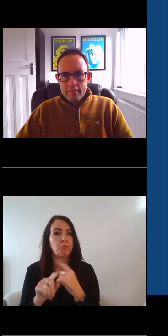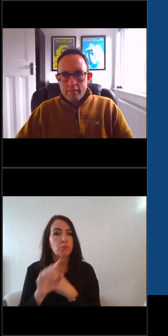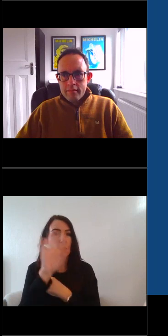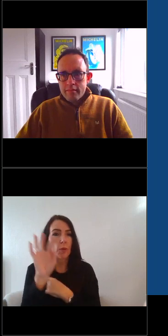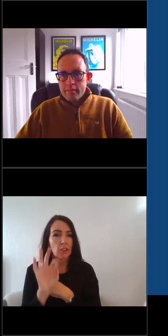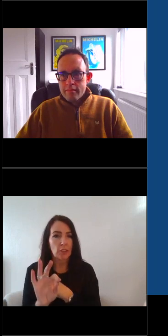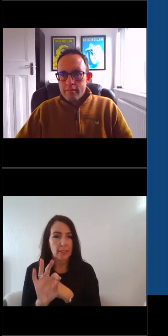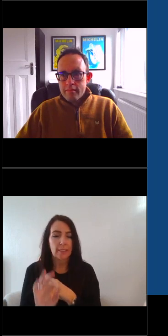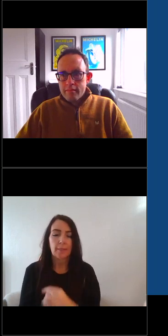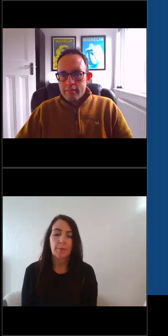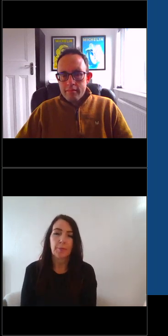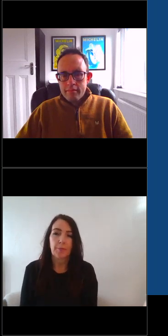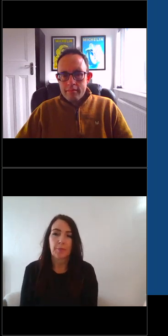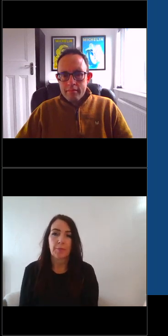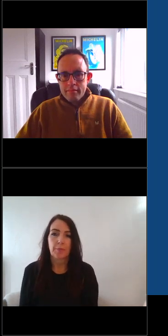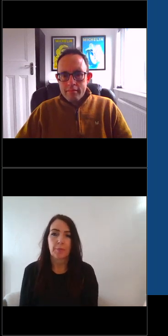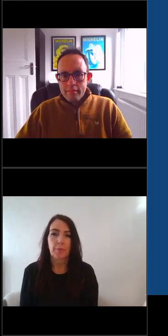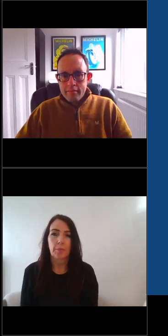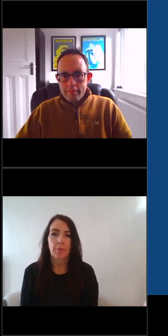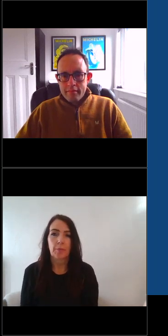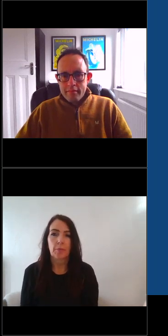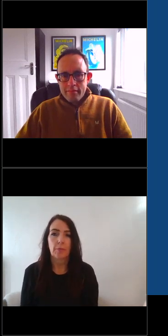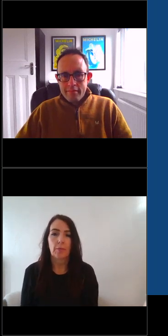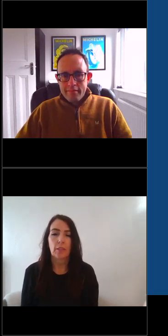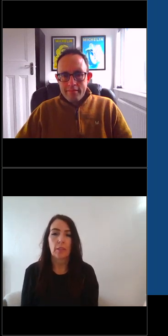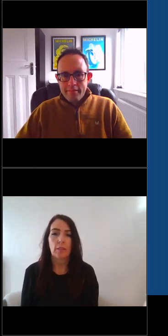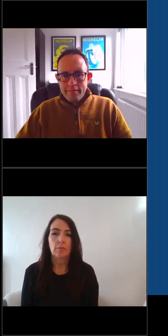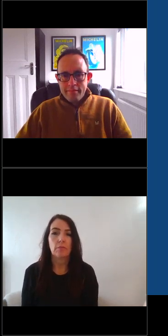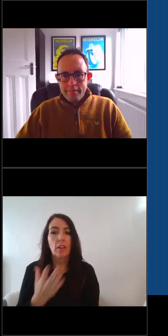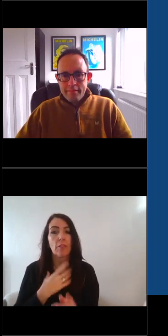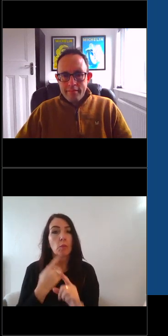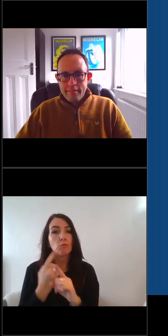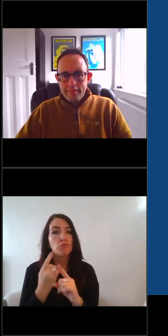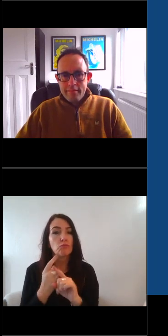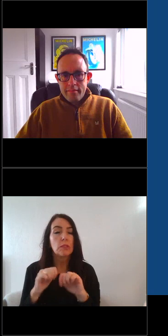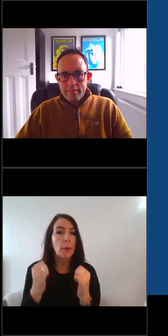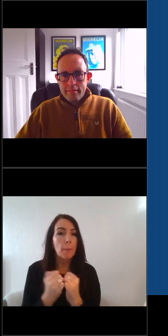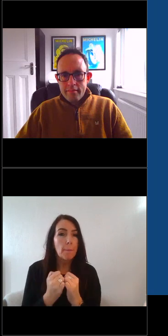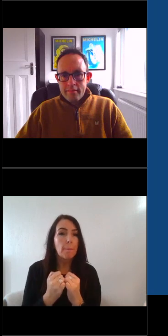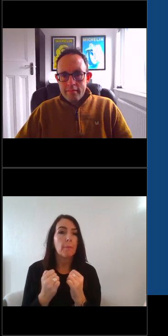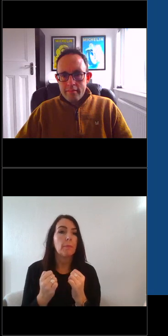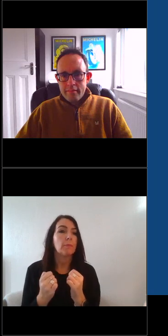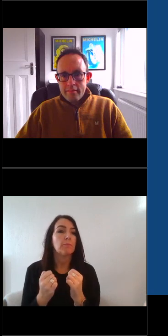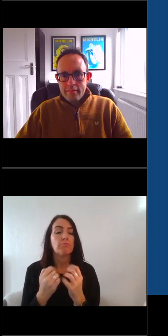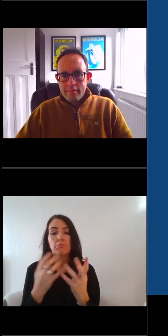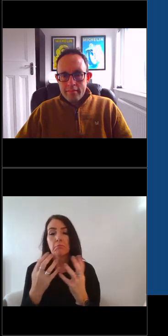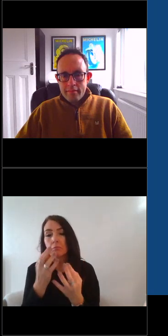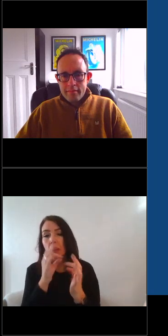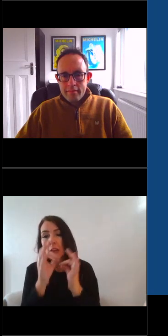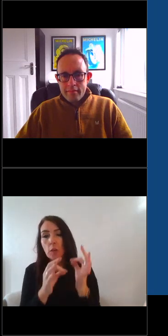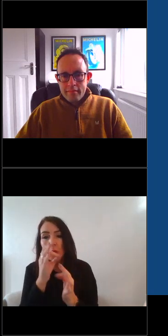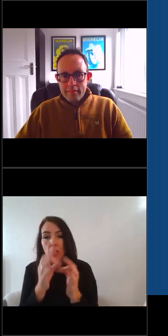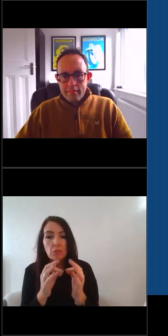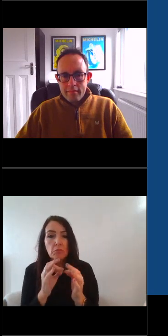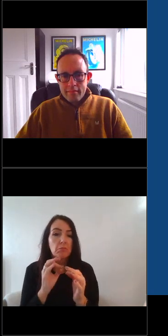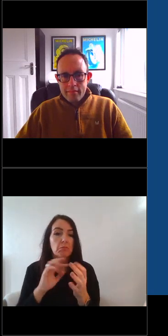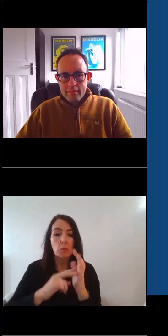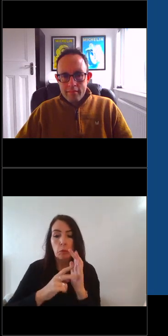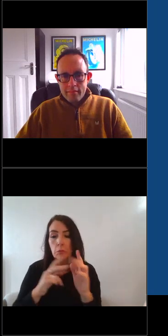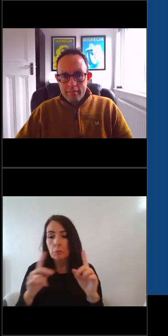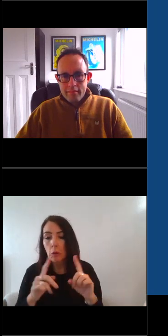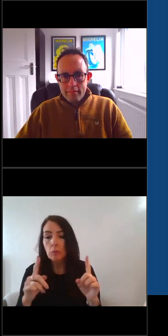Q&A section. If you'd like to have a chat with our team and ask questions specifically about your organization, please